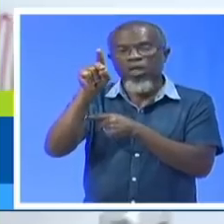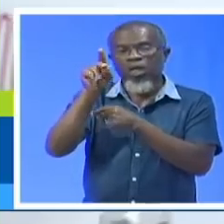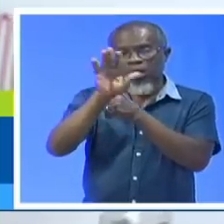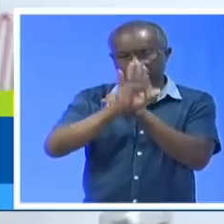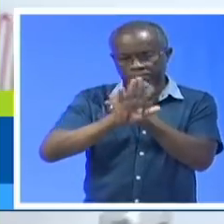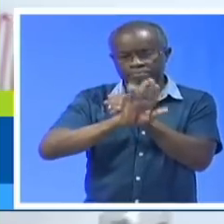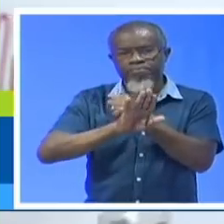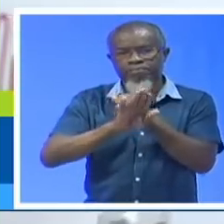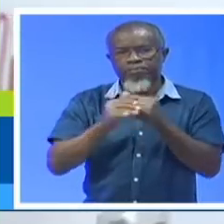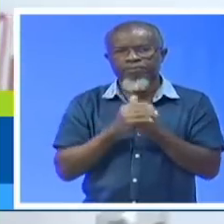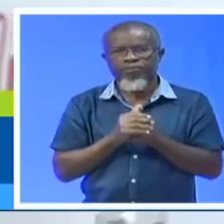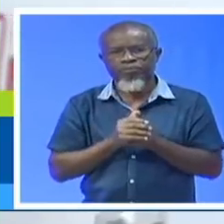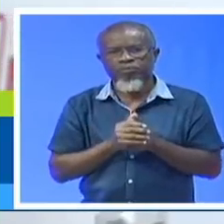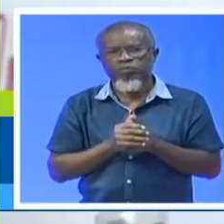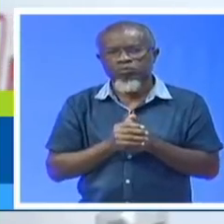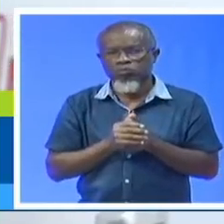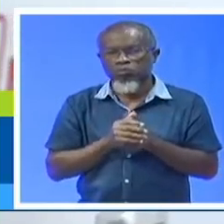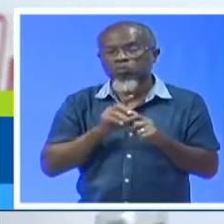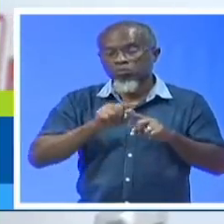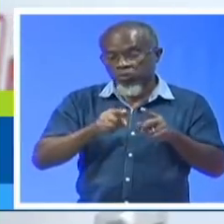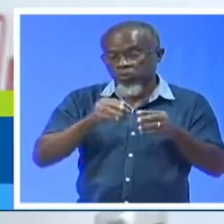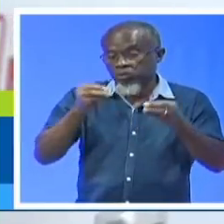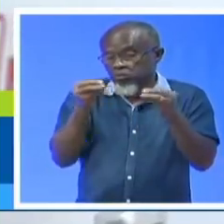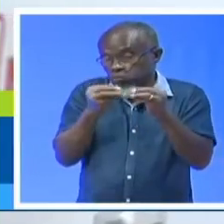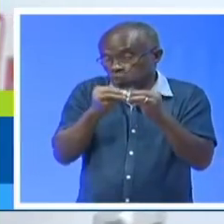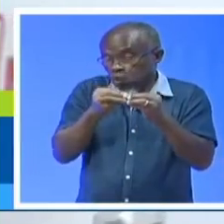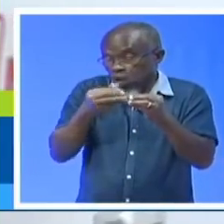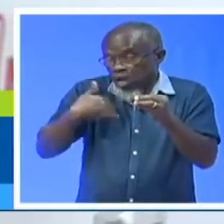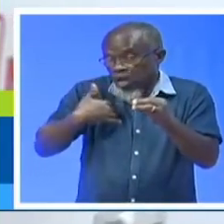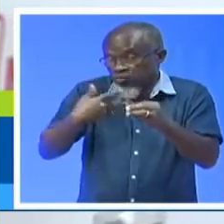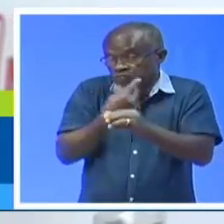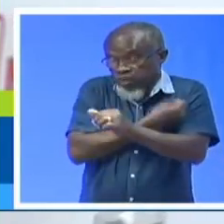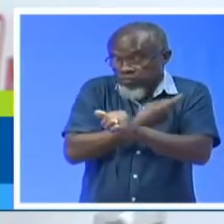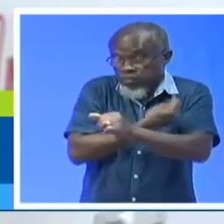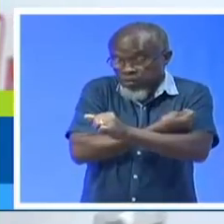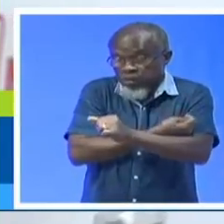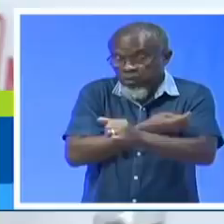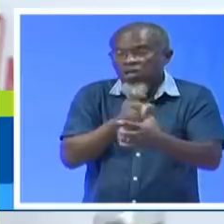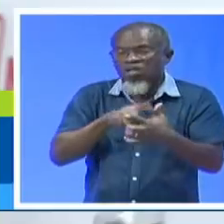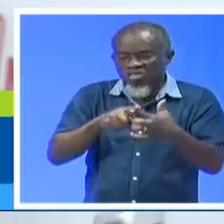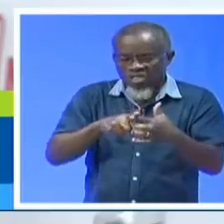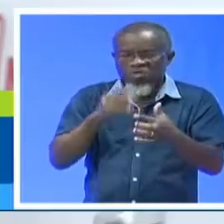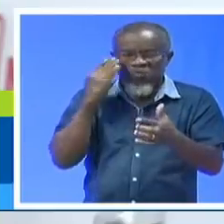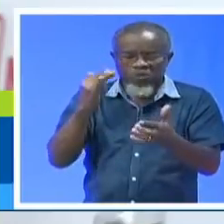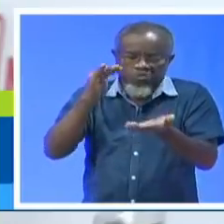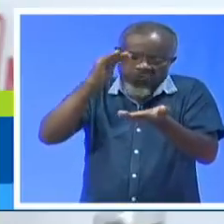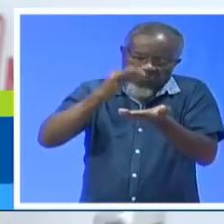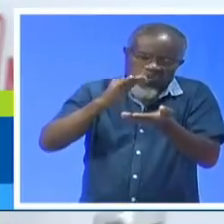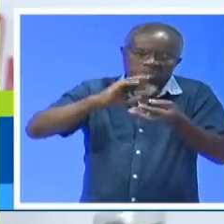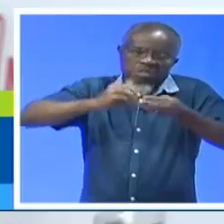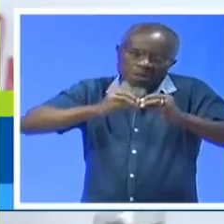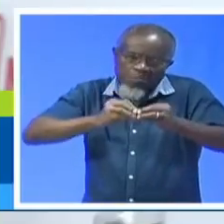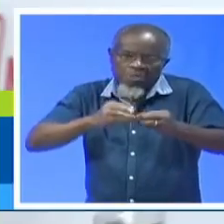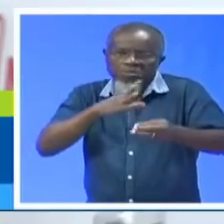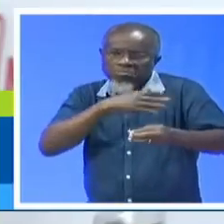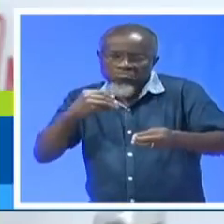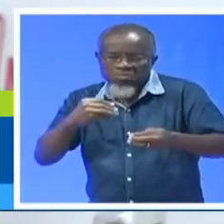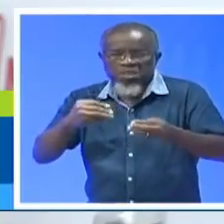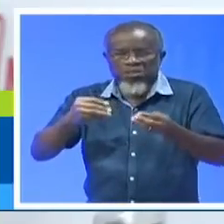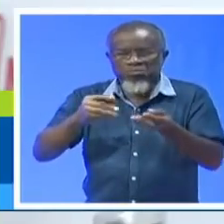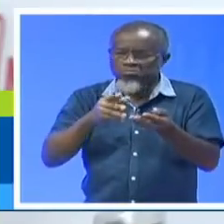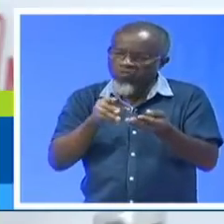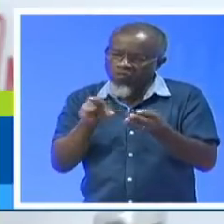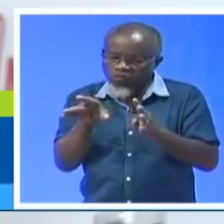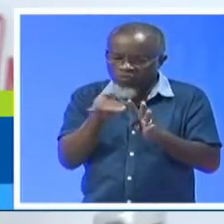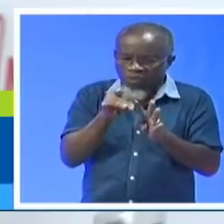the population, the slower the transmission will be, the smaller the numbers will be. And that in itself will then help